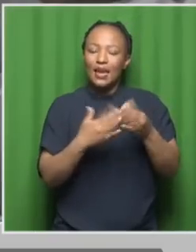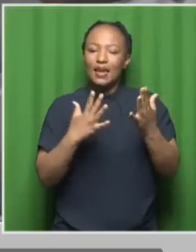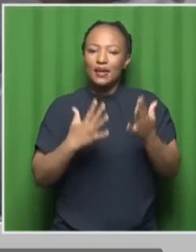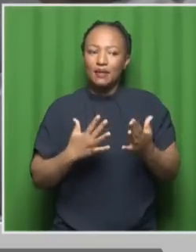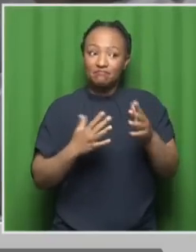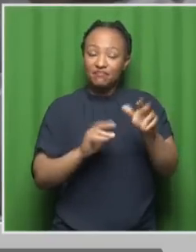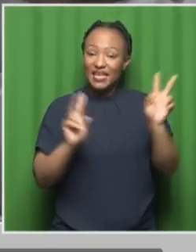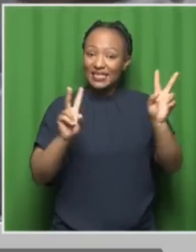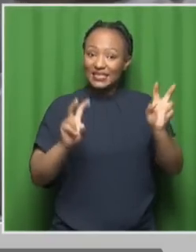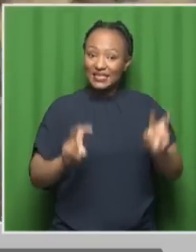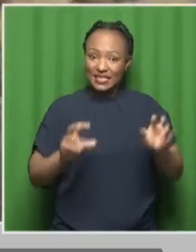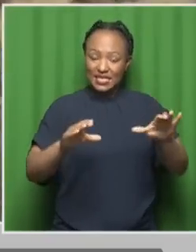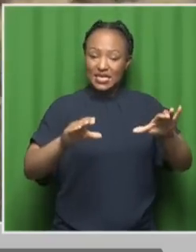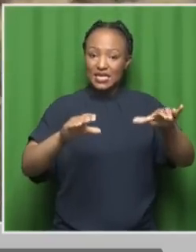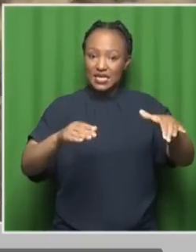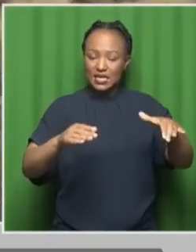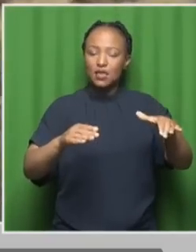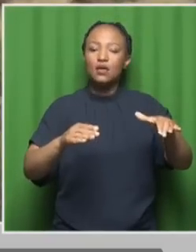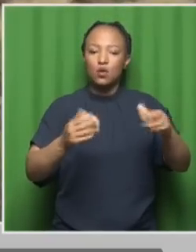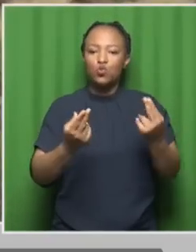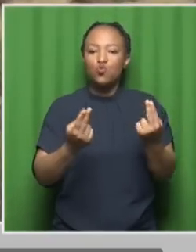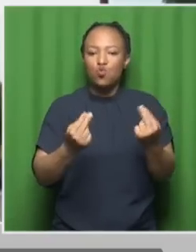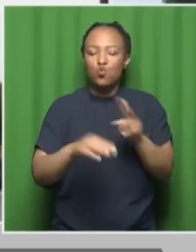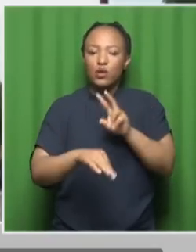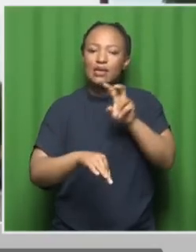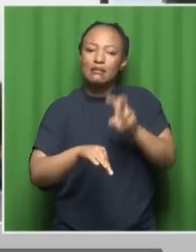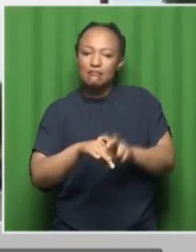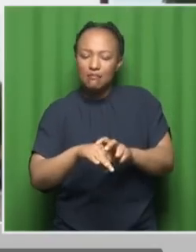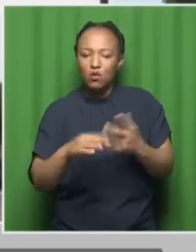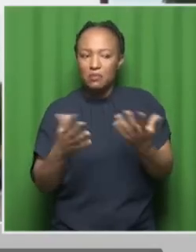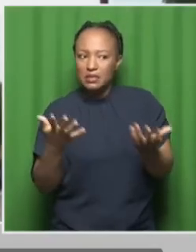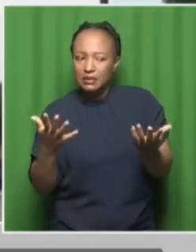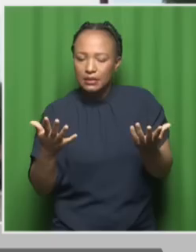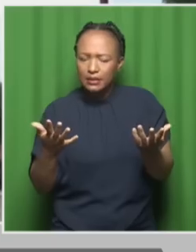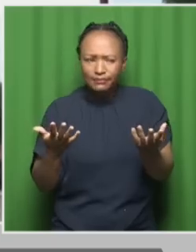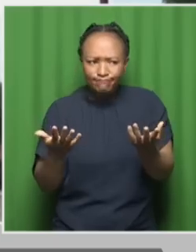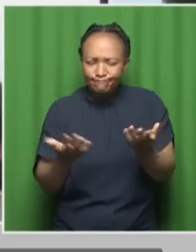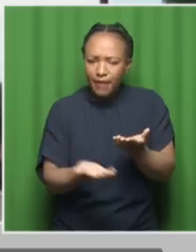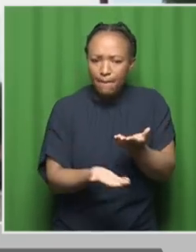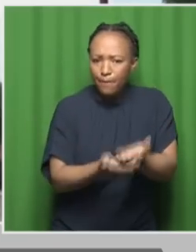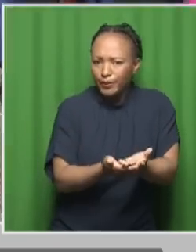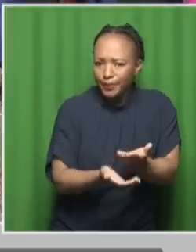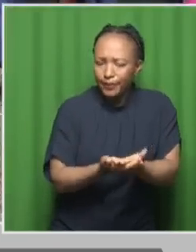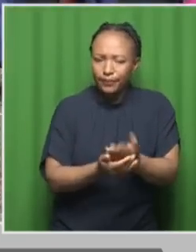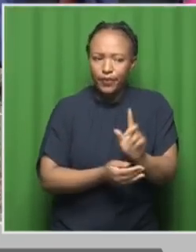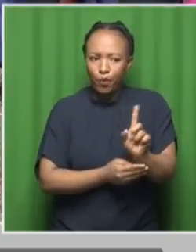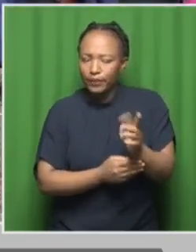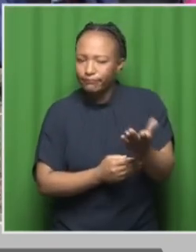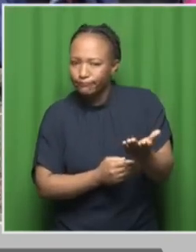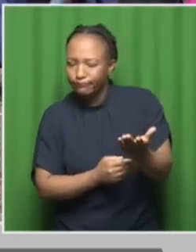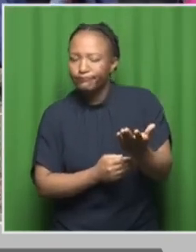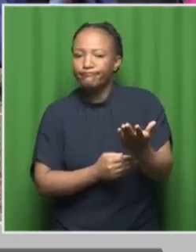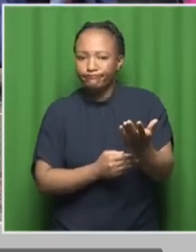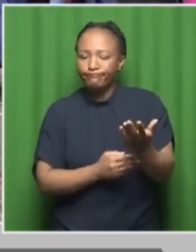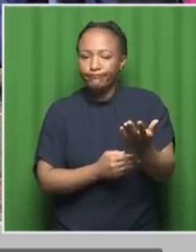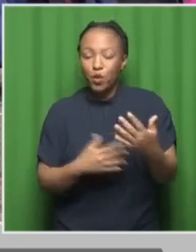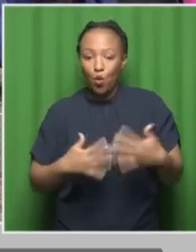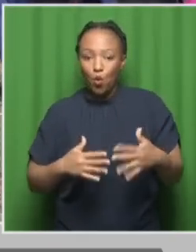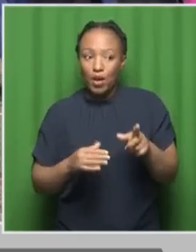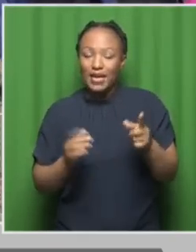to really take this forward and build some social consensus around what is possible, given that it is also quite